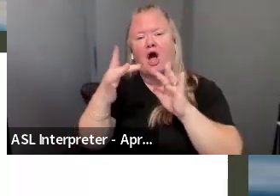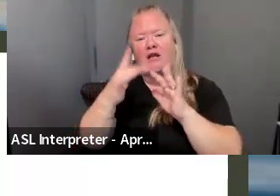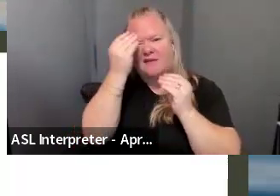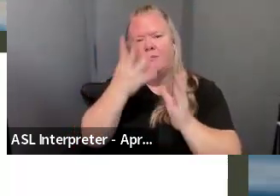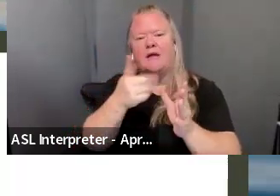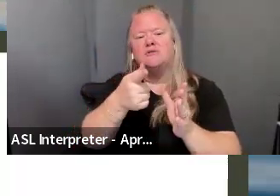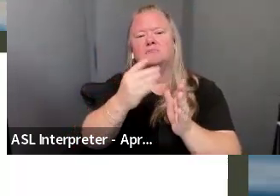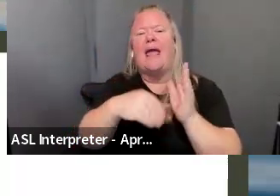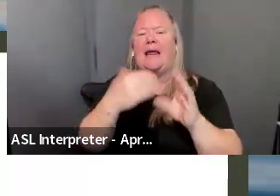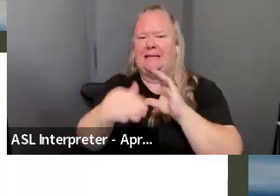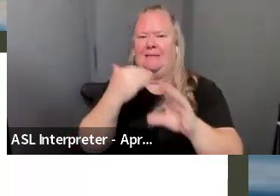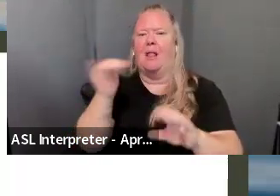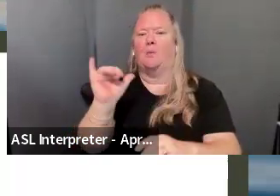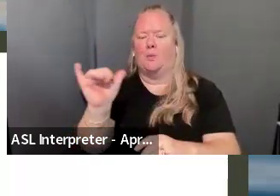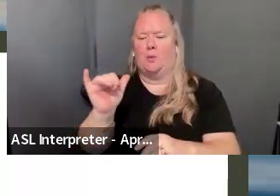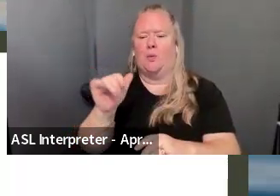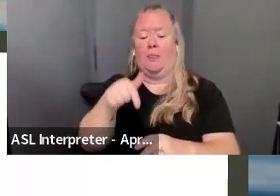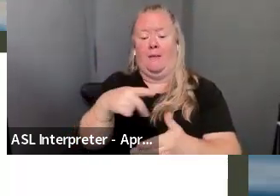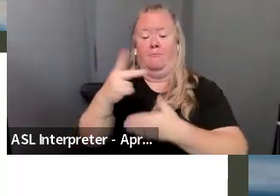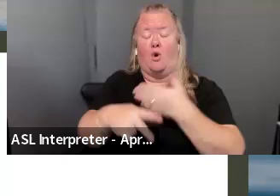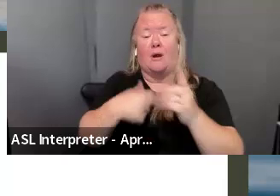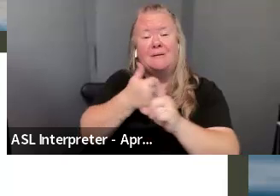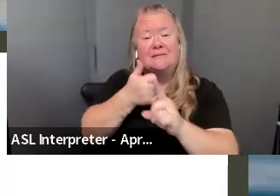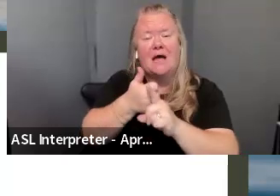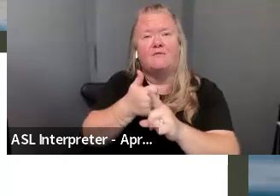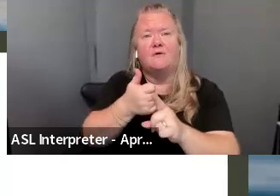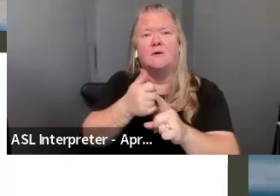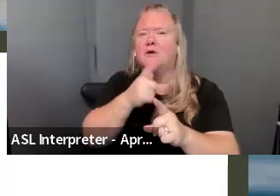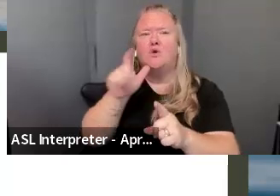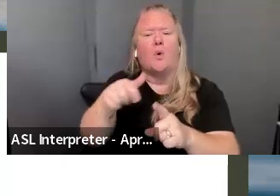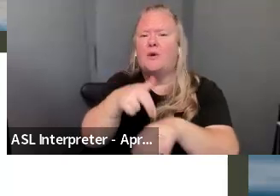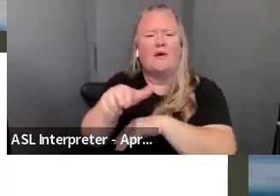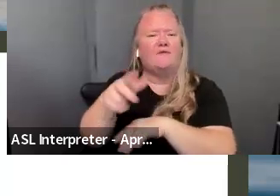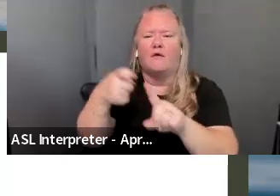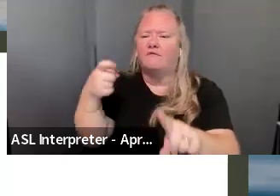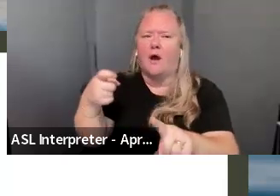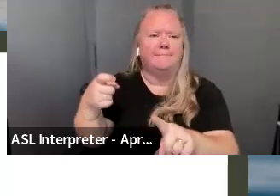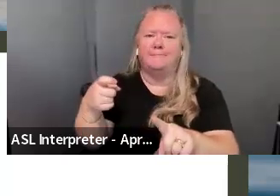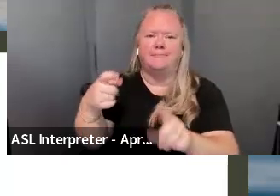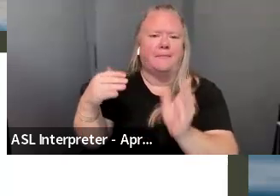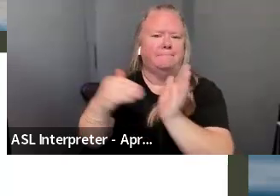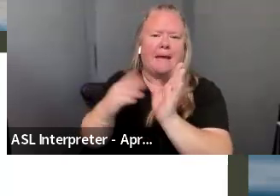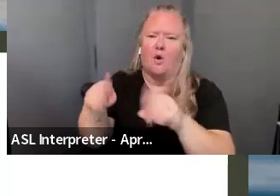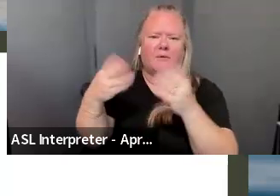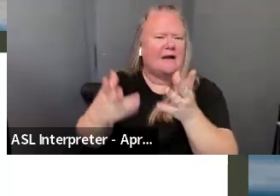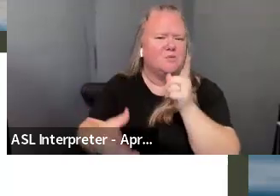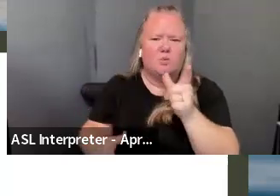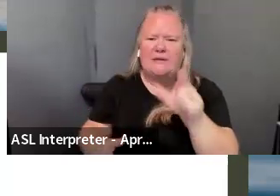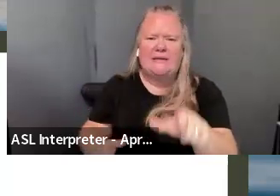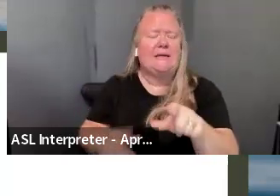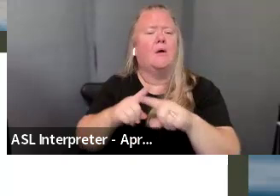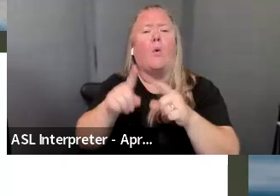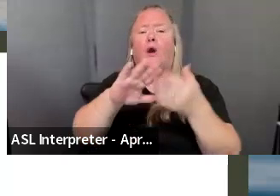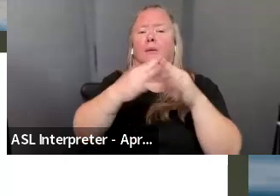information and my email. This program is, you don't need a referral from, say, a medical provider or any